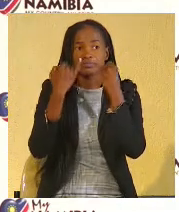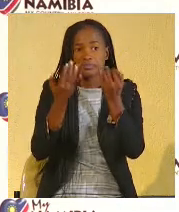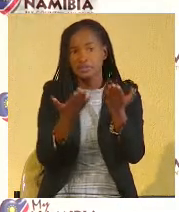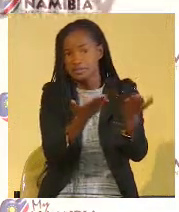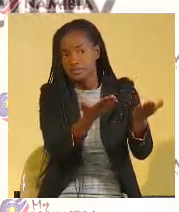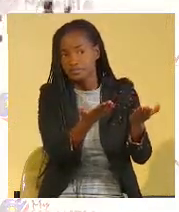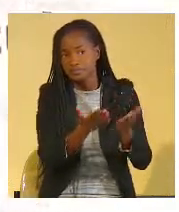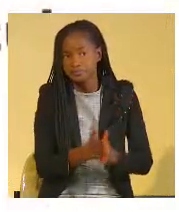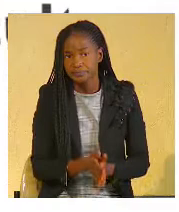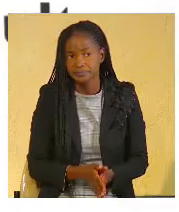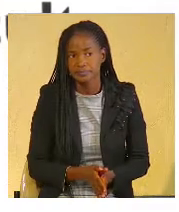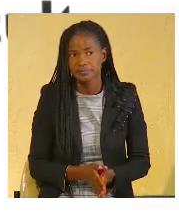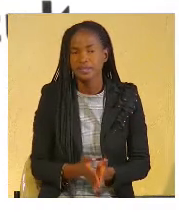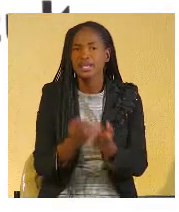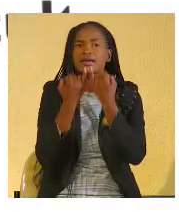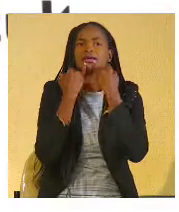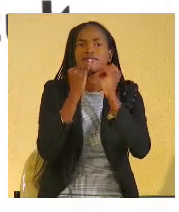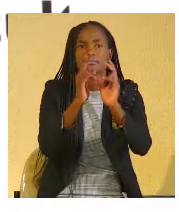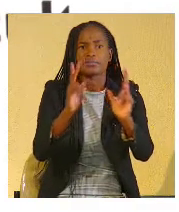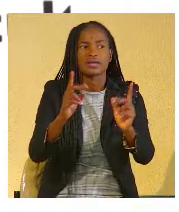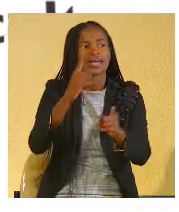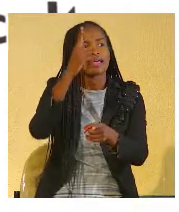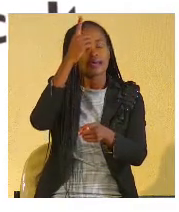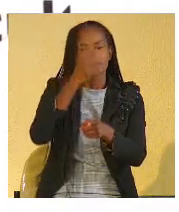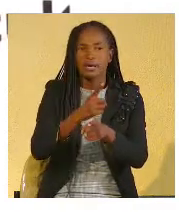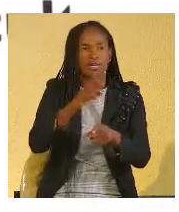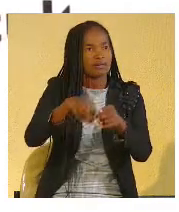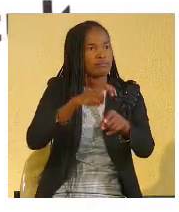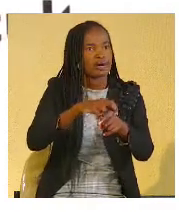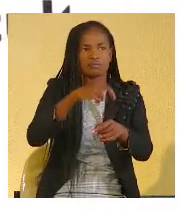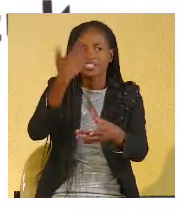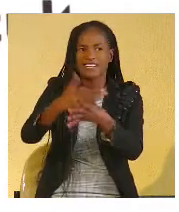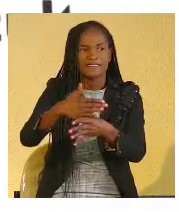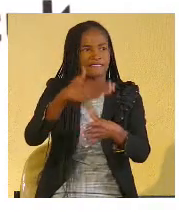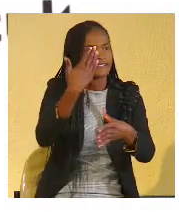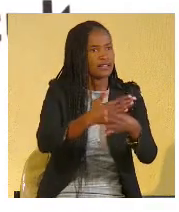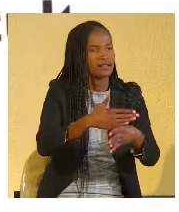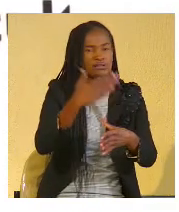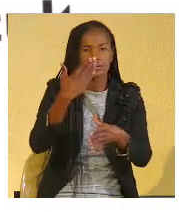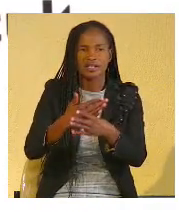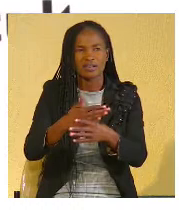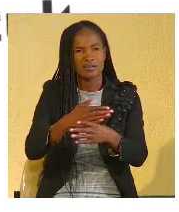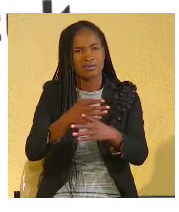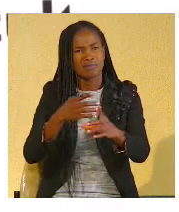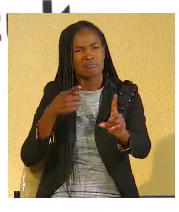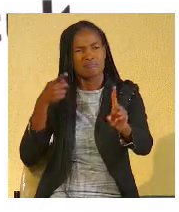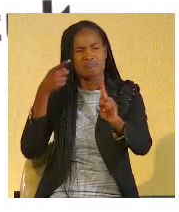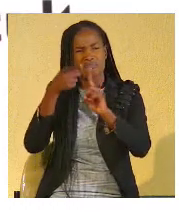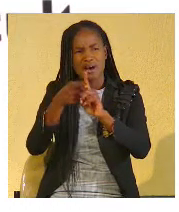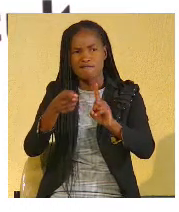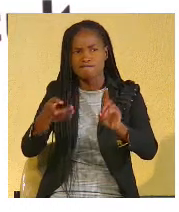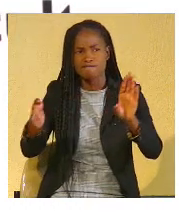What I would want to assure the public is that government is hands-on as far as the COVID-19 pandemic is